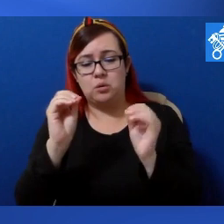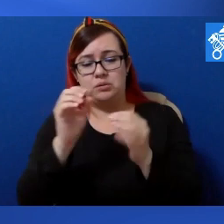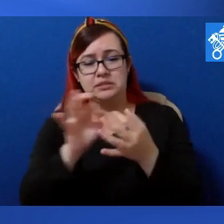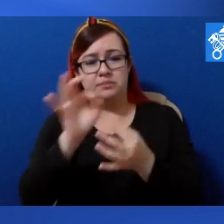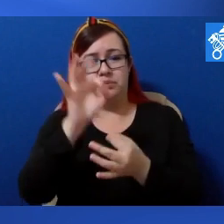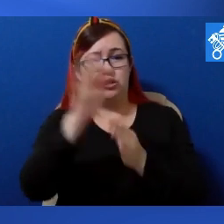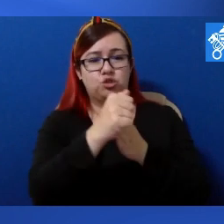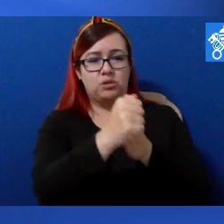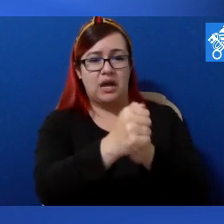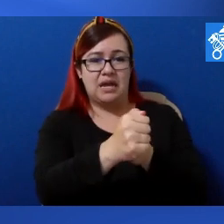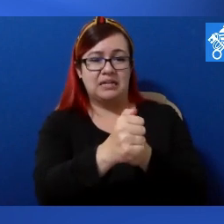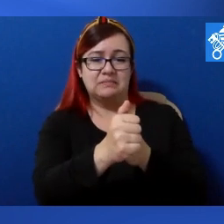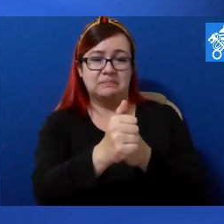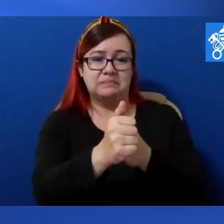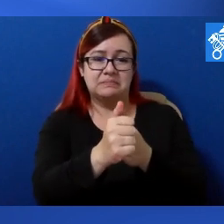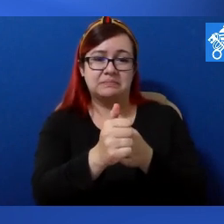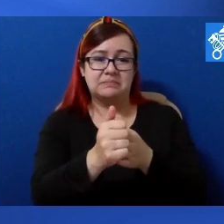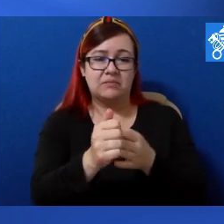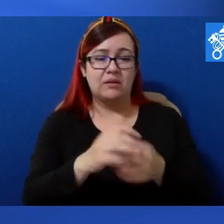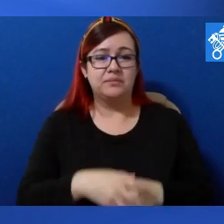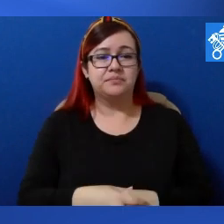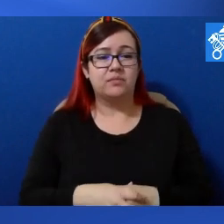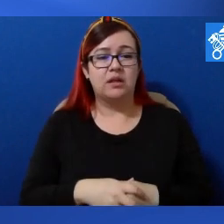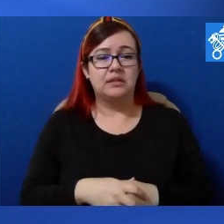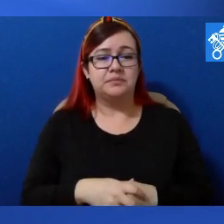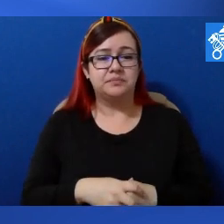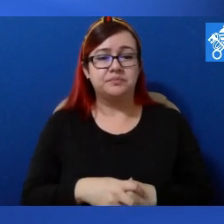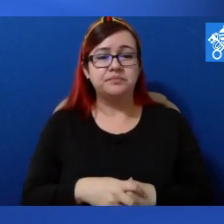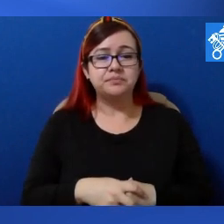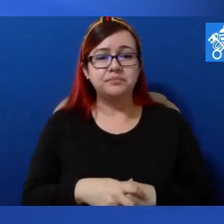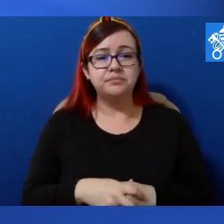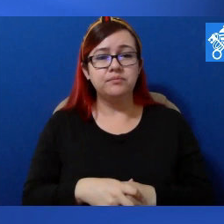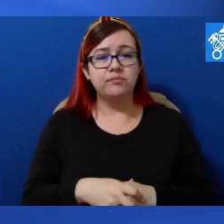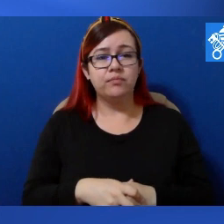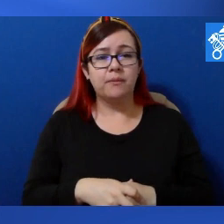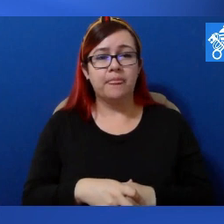especially without the help of a guide, a spiritual guide.